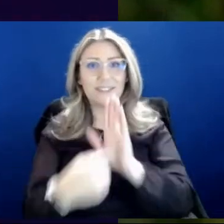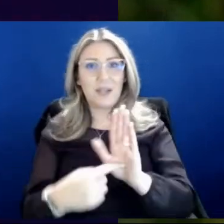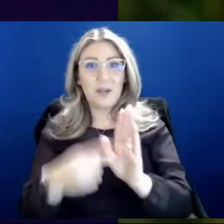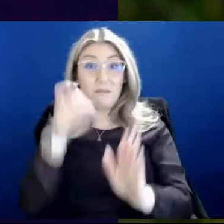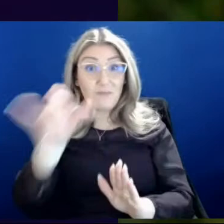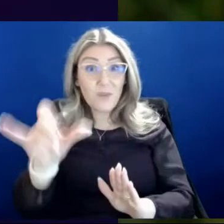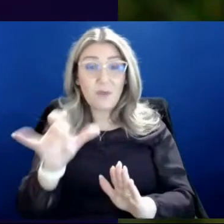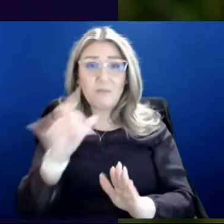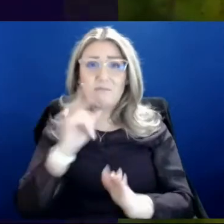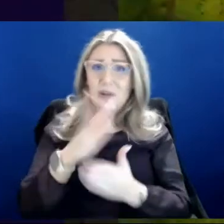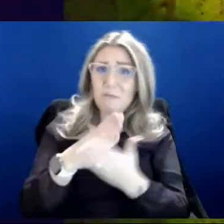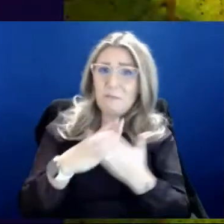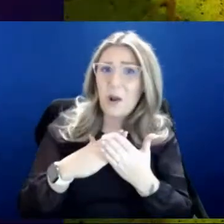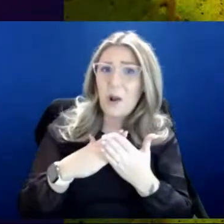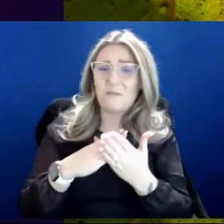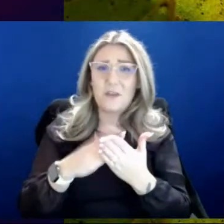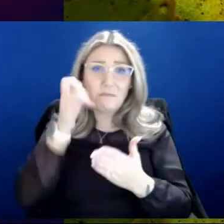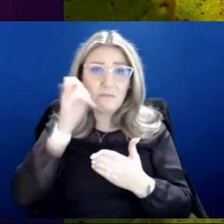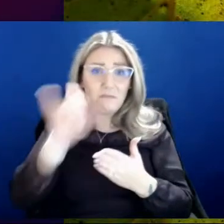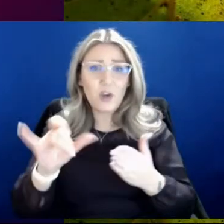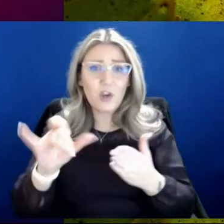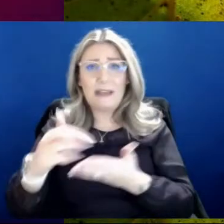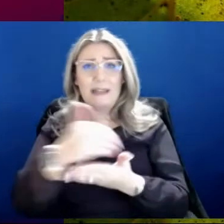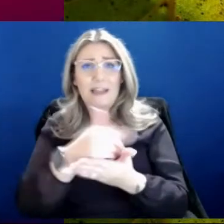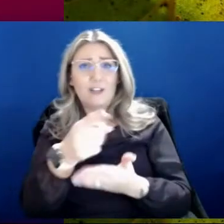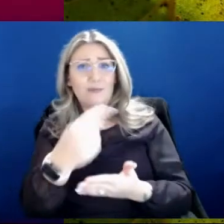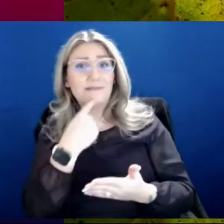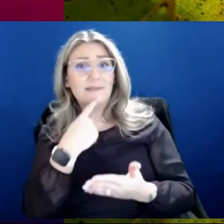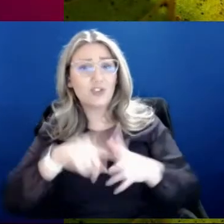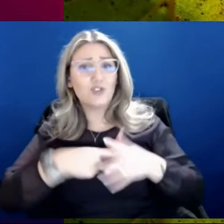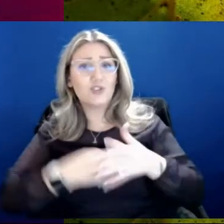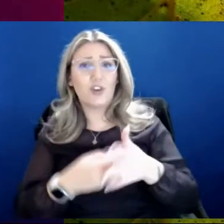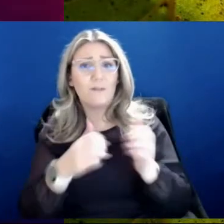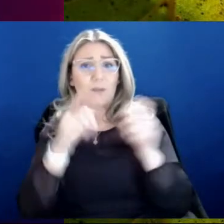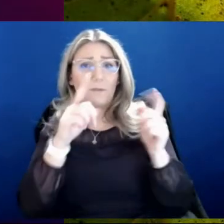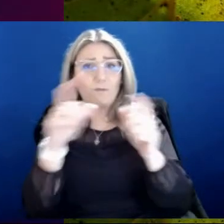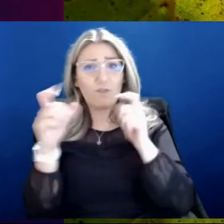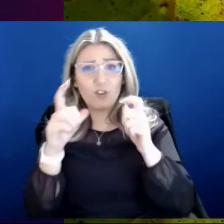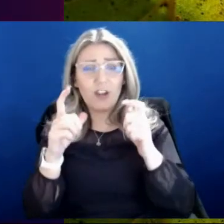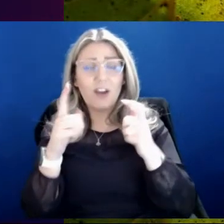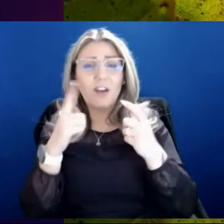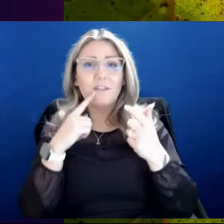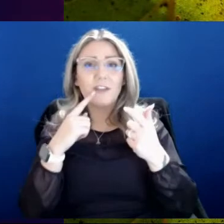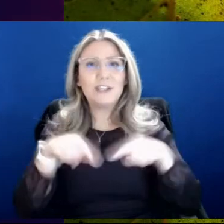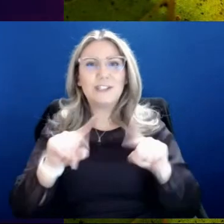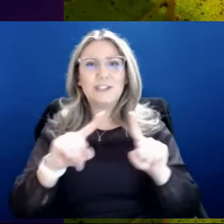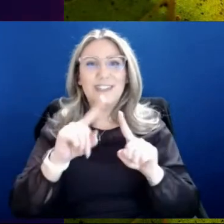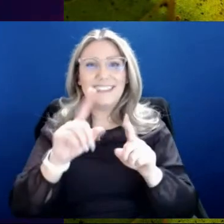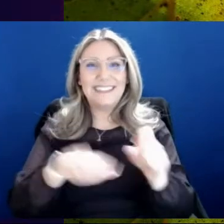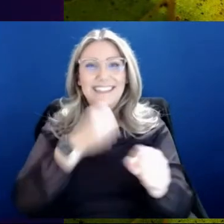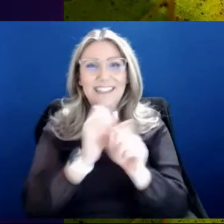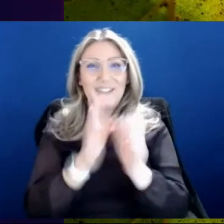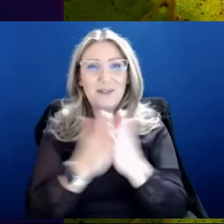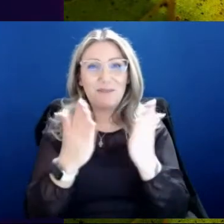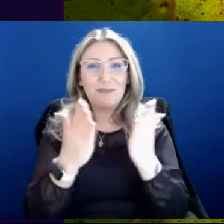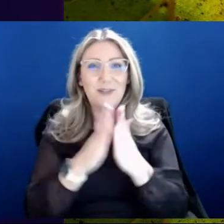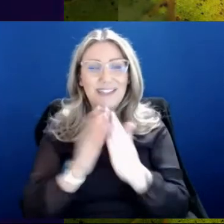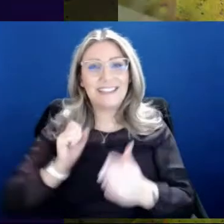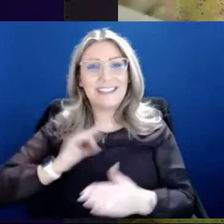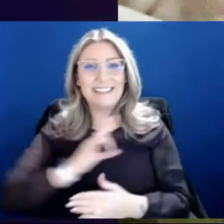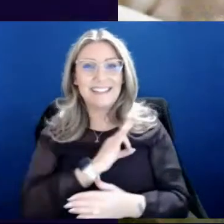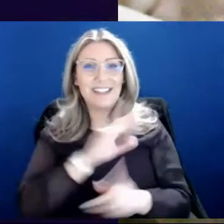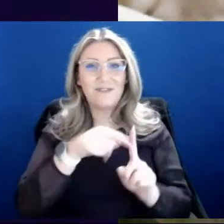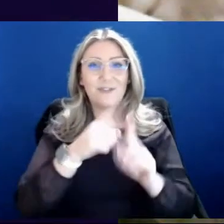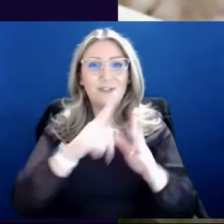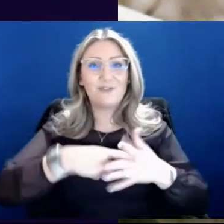a permanent collection. You say that you got started with photography while you were on the yearbook staff when you started medical school